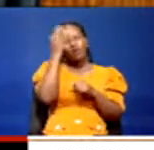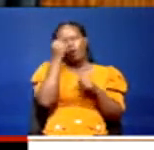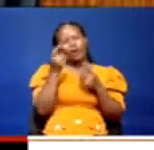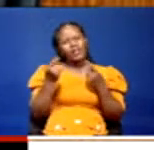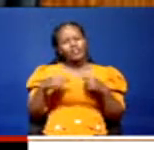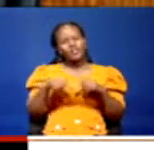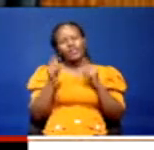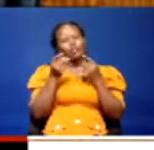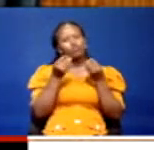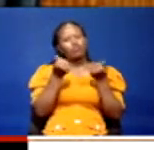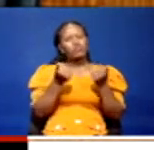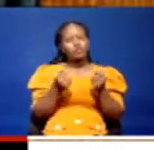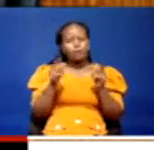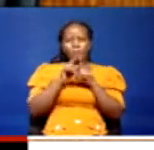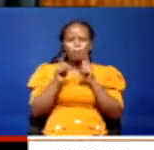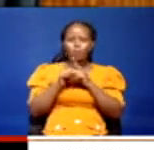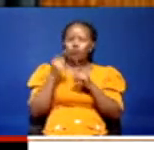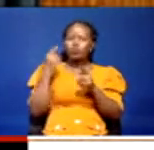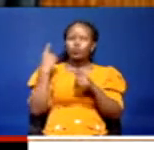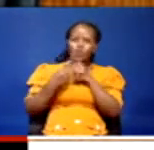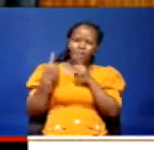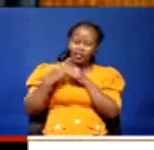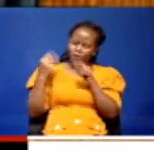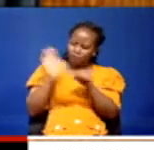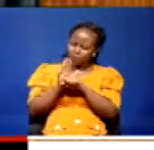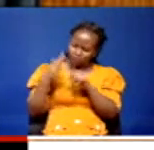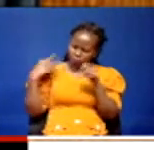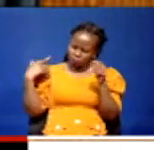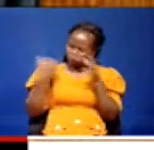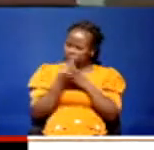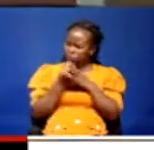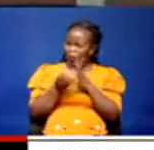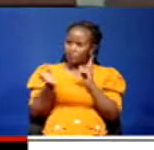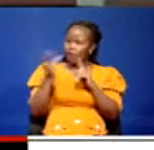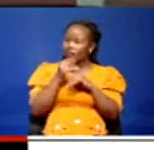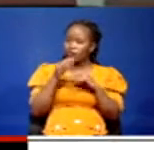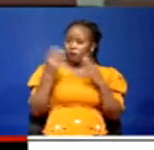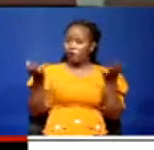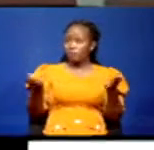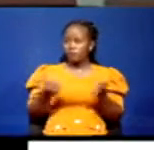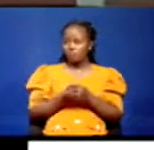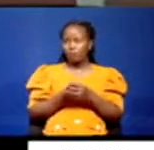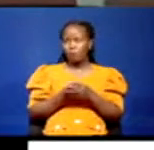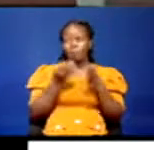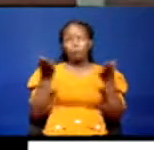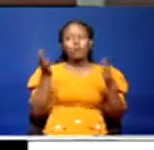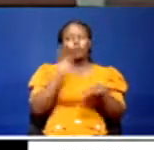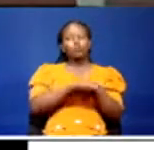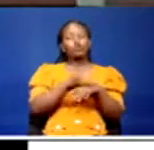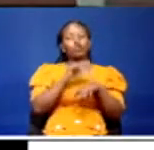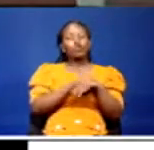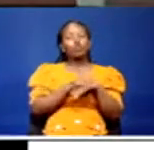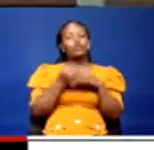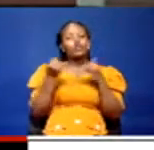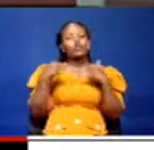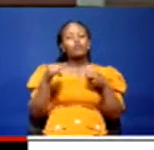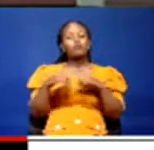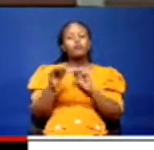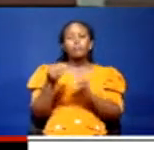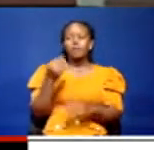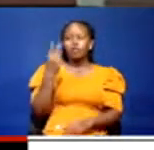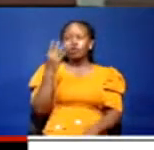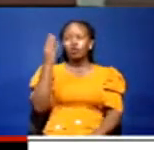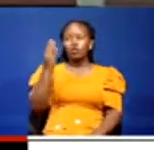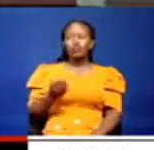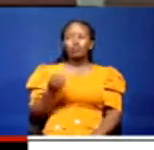And looking at it many years down the line, are we there? I would want to say this. It will be good to actualize the two-thirds. So we are looking forward. We